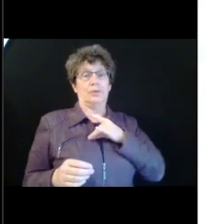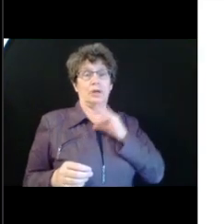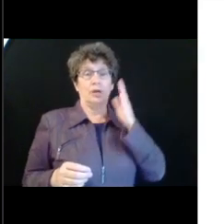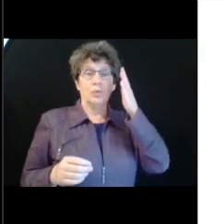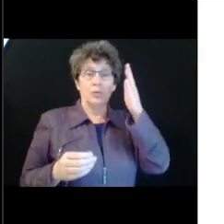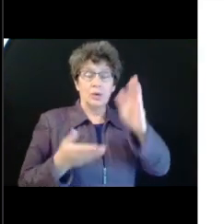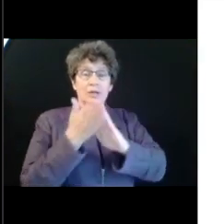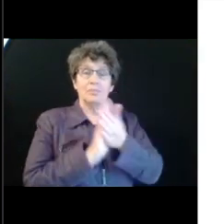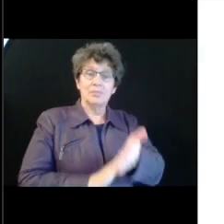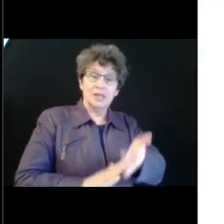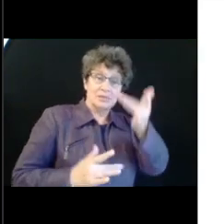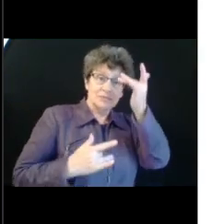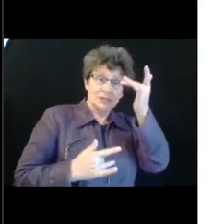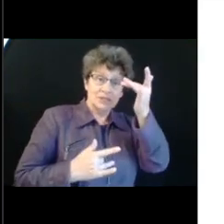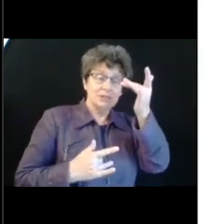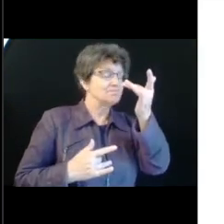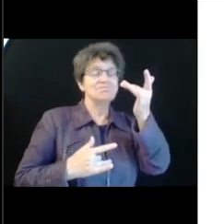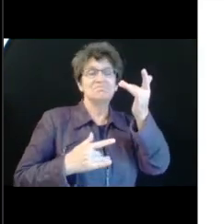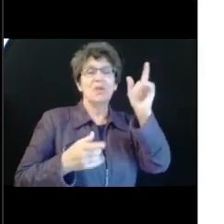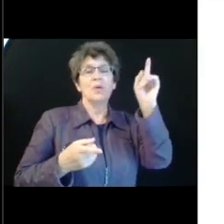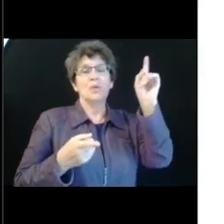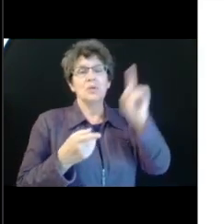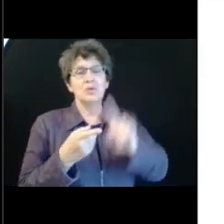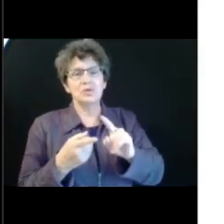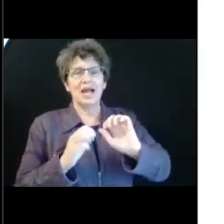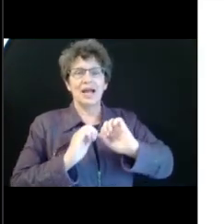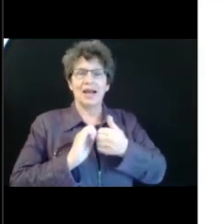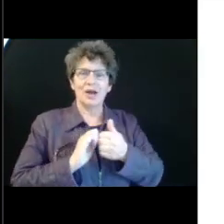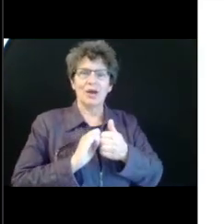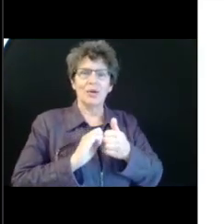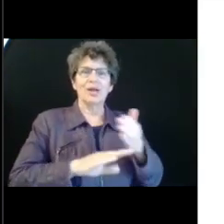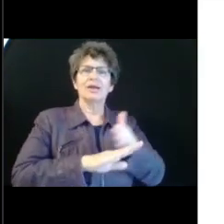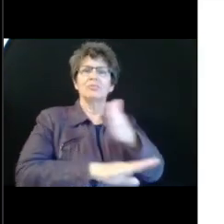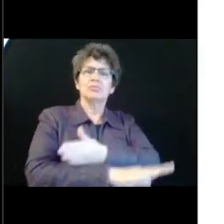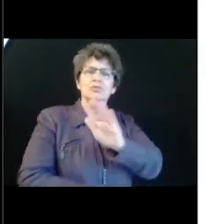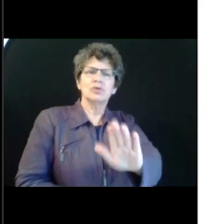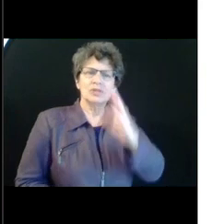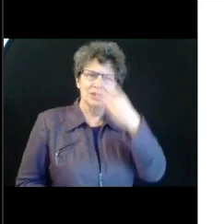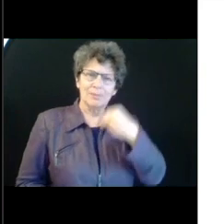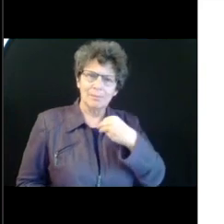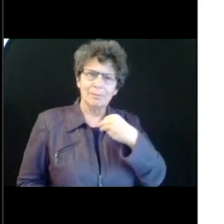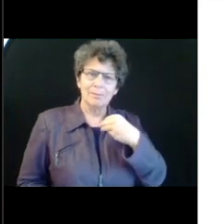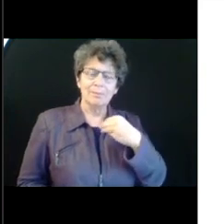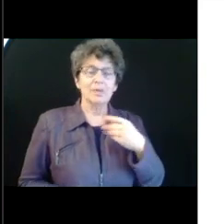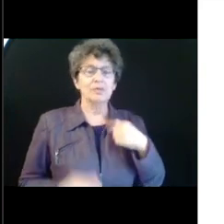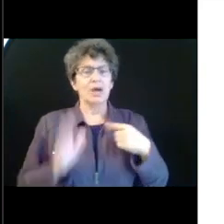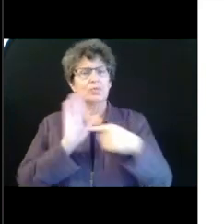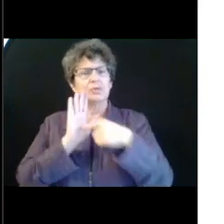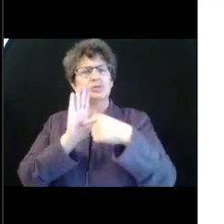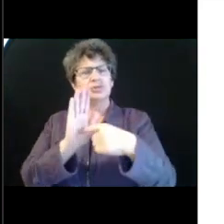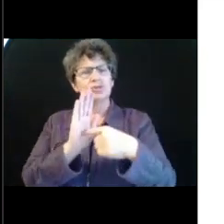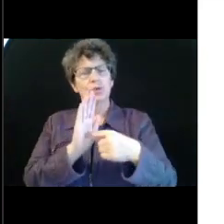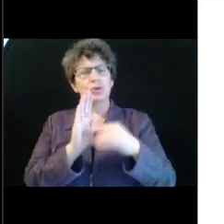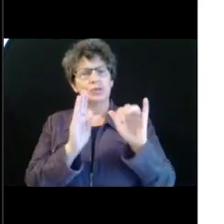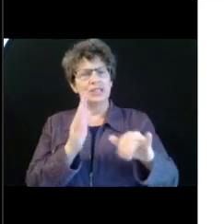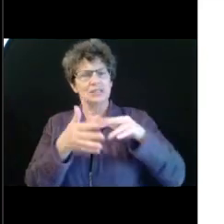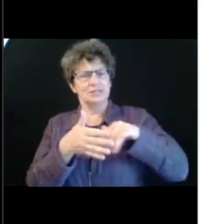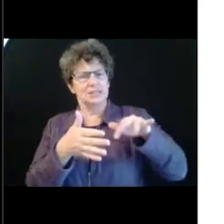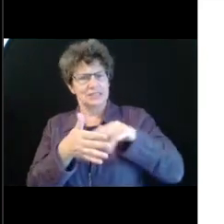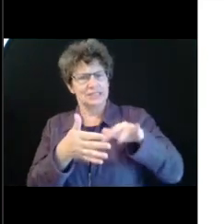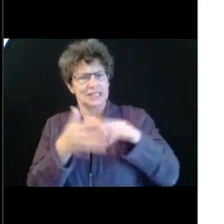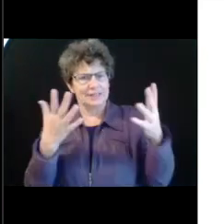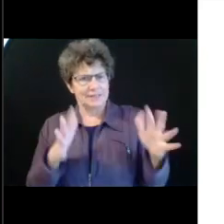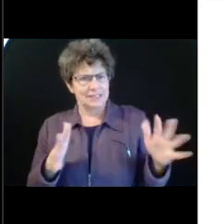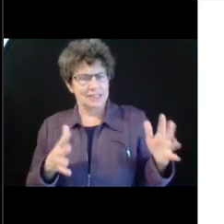sleep health. Okay, and so I'm going to show you very quickly a study that, now everything that I